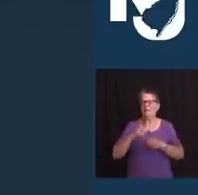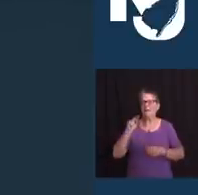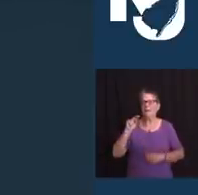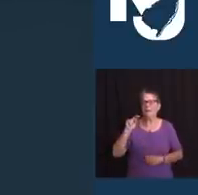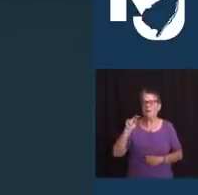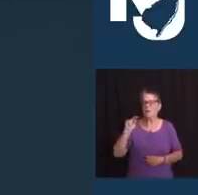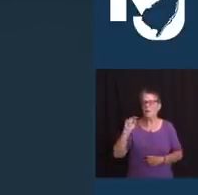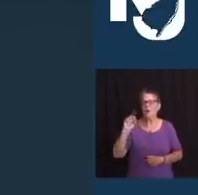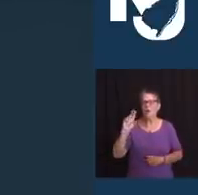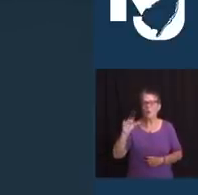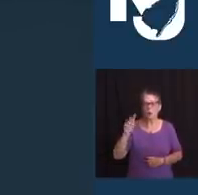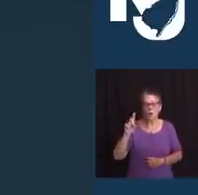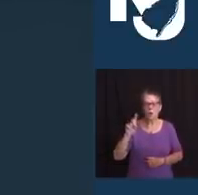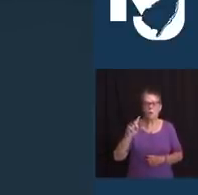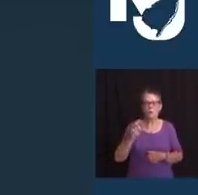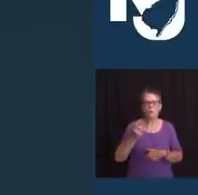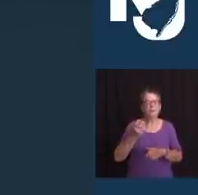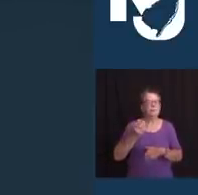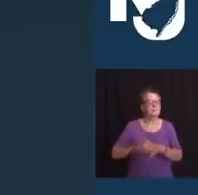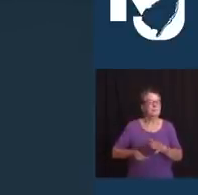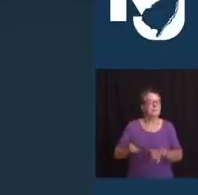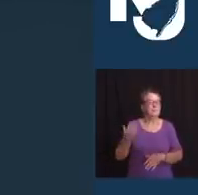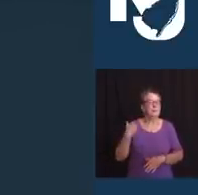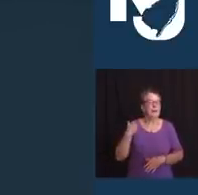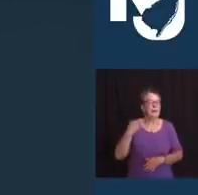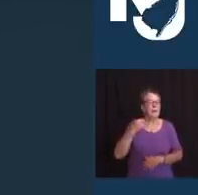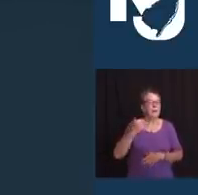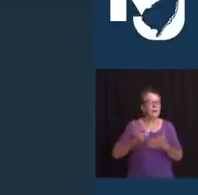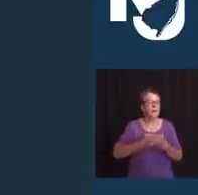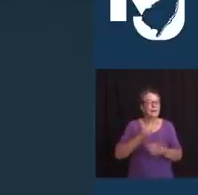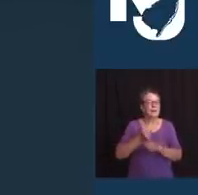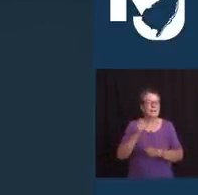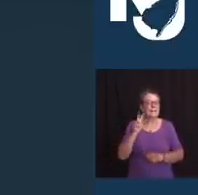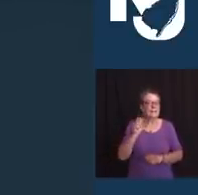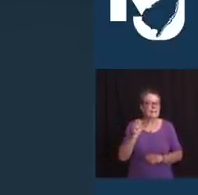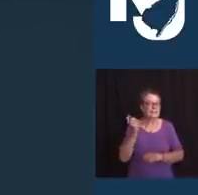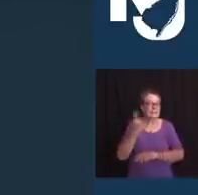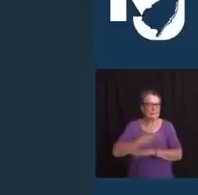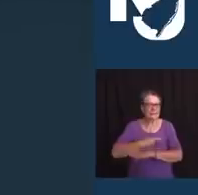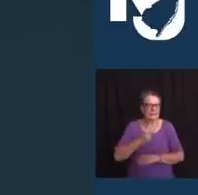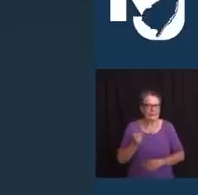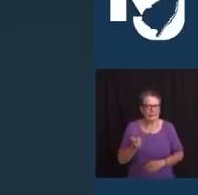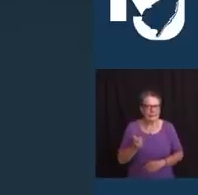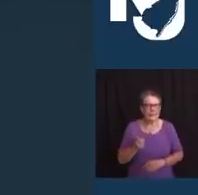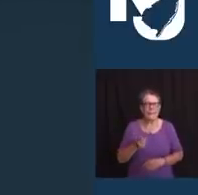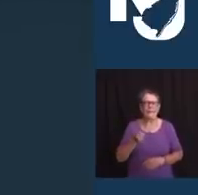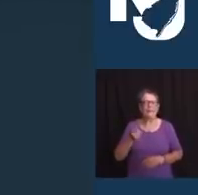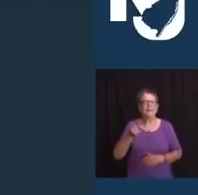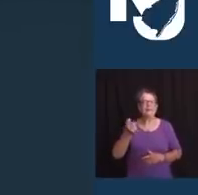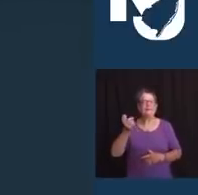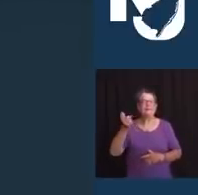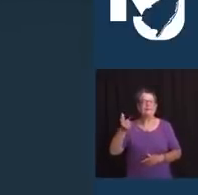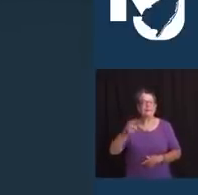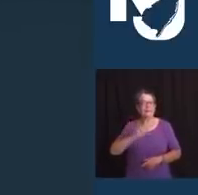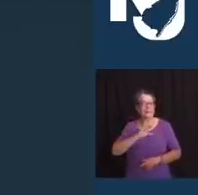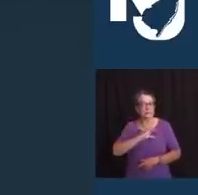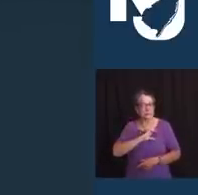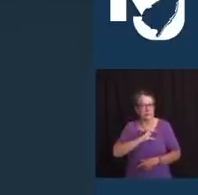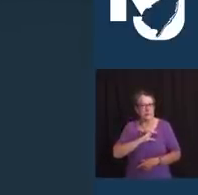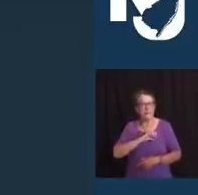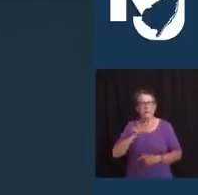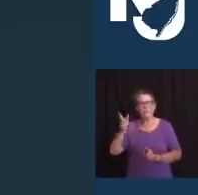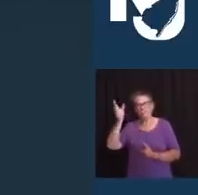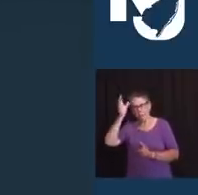Eve. Following in his father's law enforcement footsteps, by the way, as the guy to my left did as well, he joined